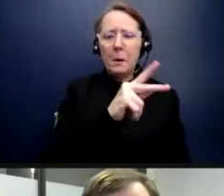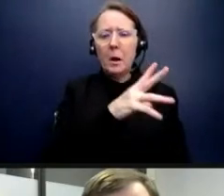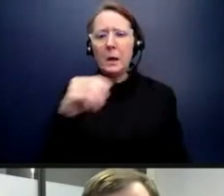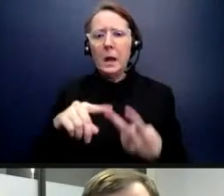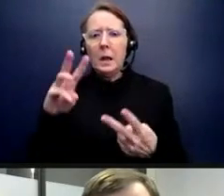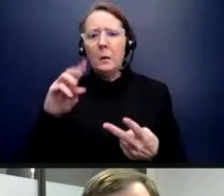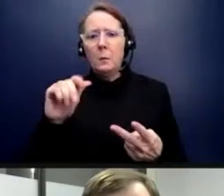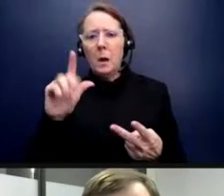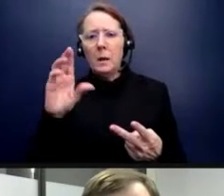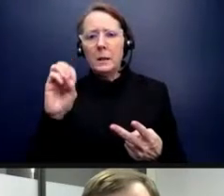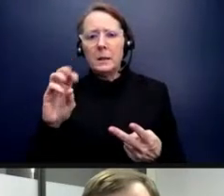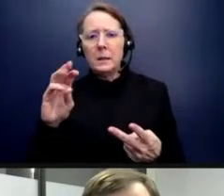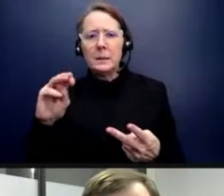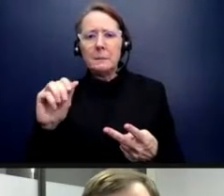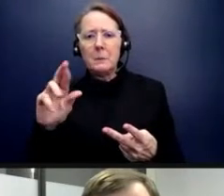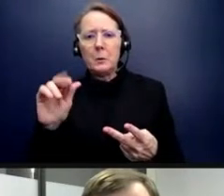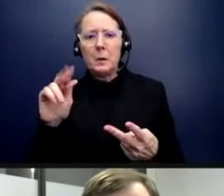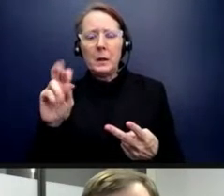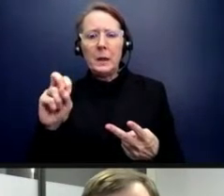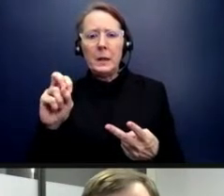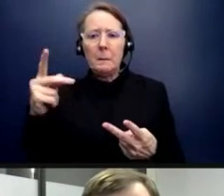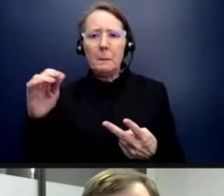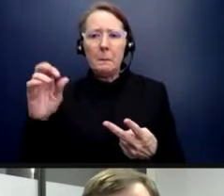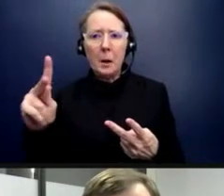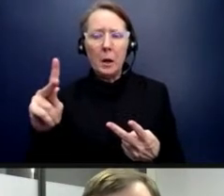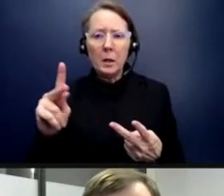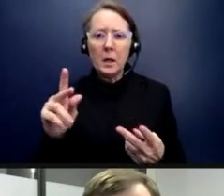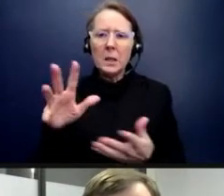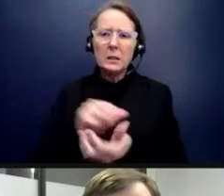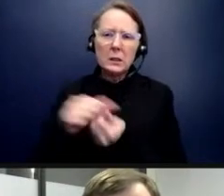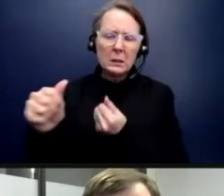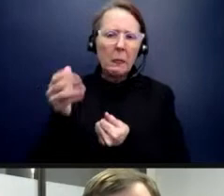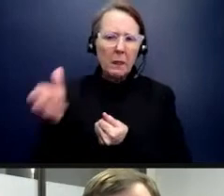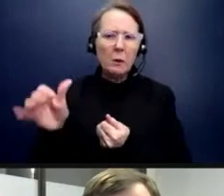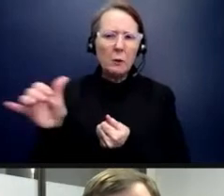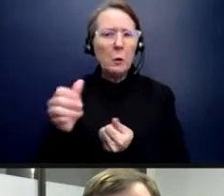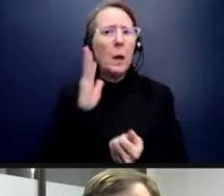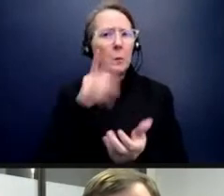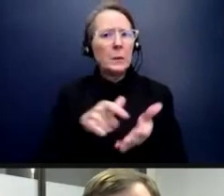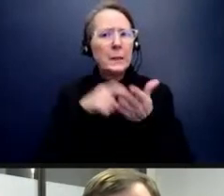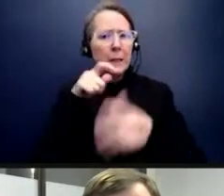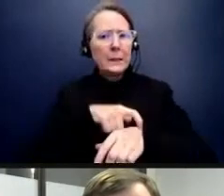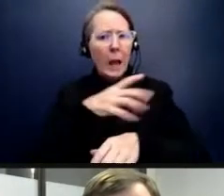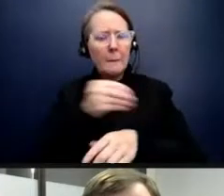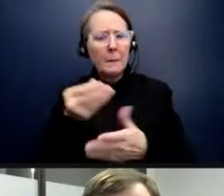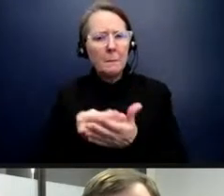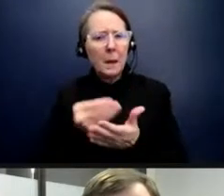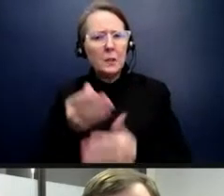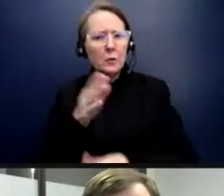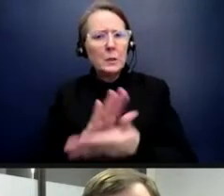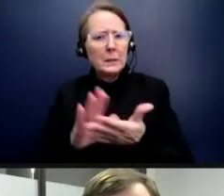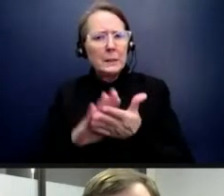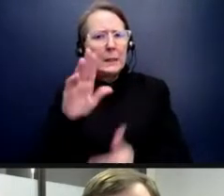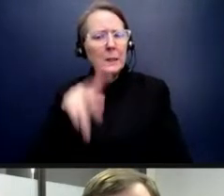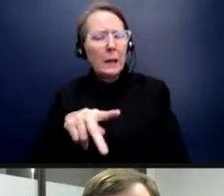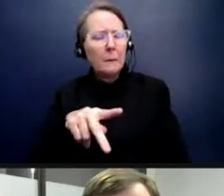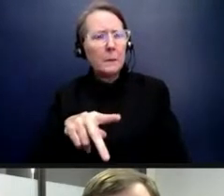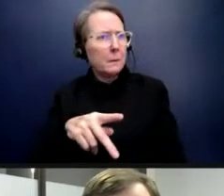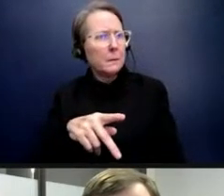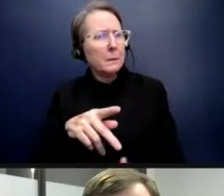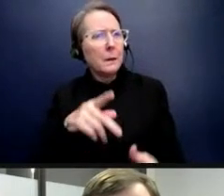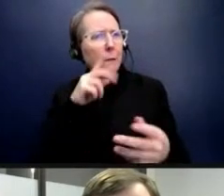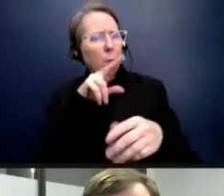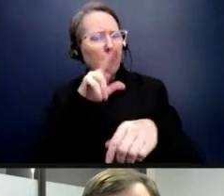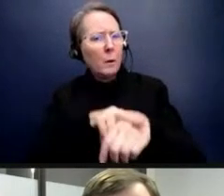time and money to clean them up. That's all there is to it. But my focus, and I want our focus to be, is addressing